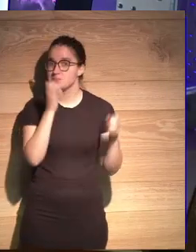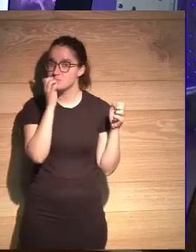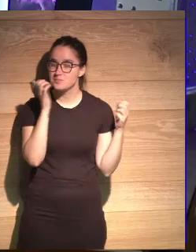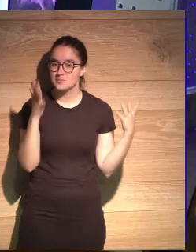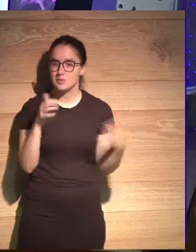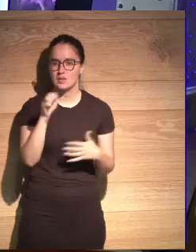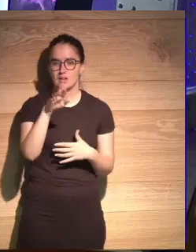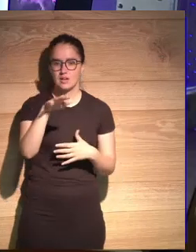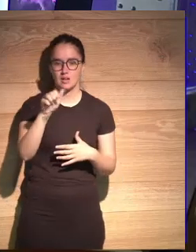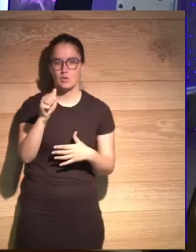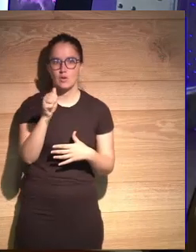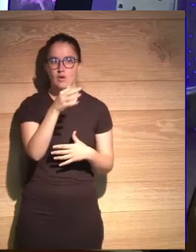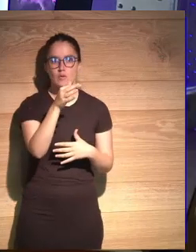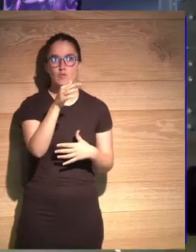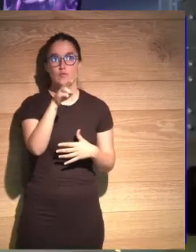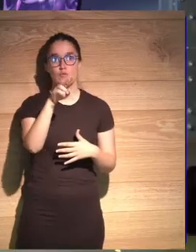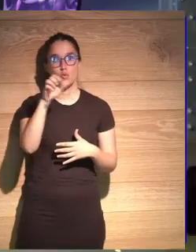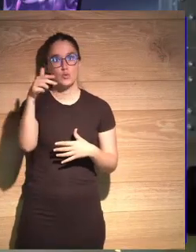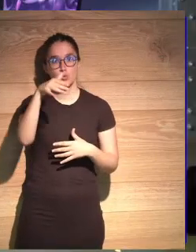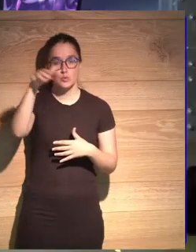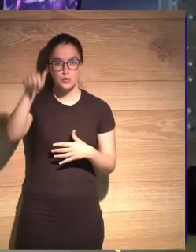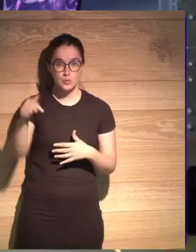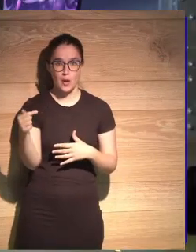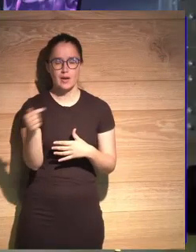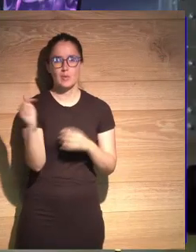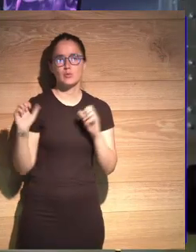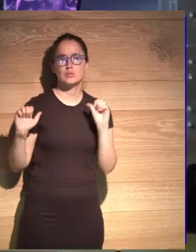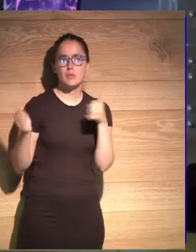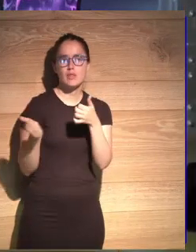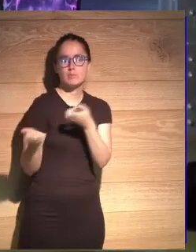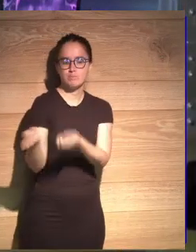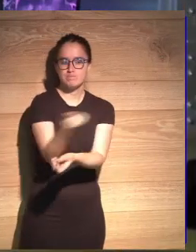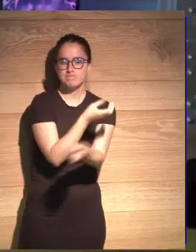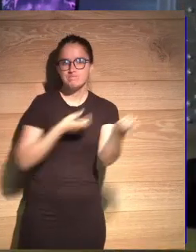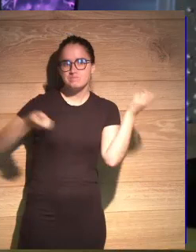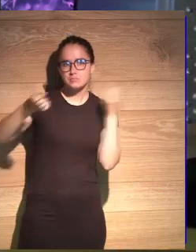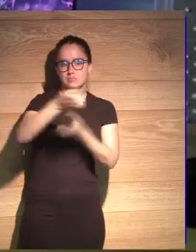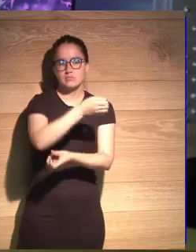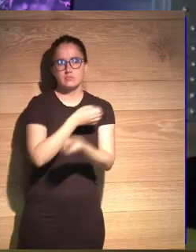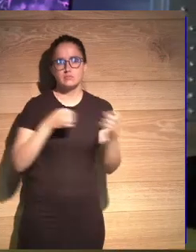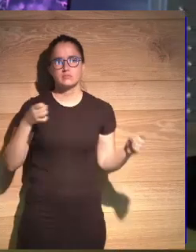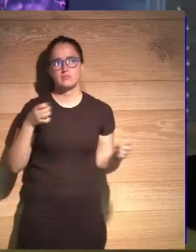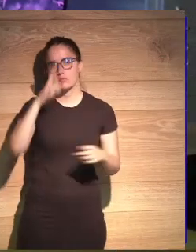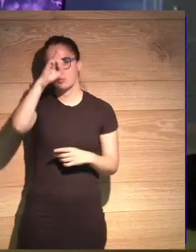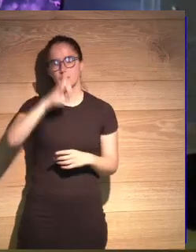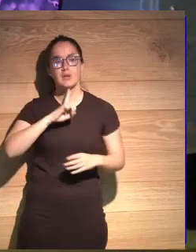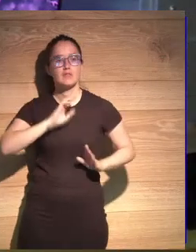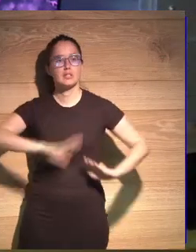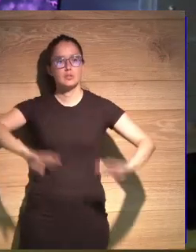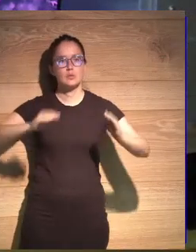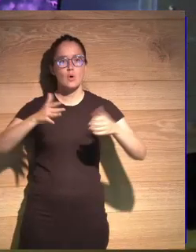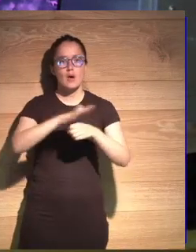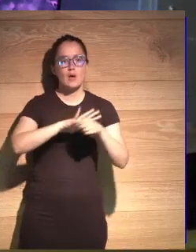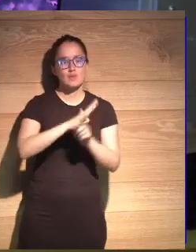Bueno. Well, Aroa, Zhuxuan, we'll start sharing with the audience what's